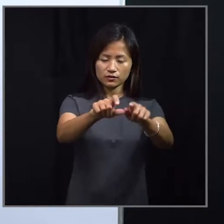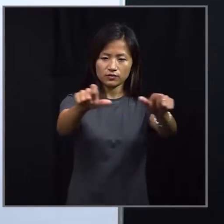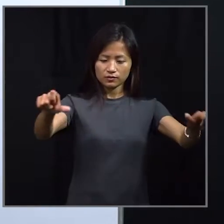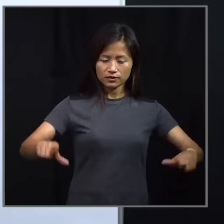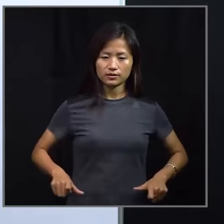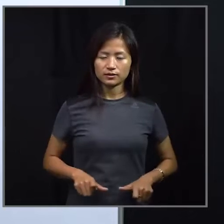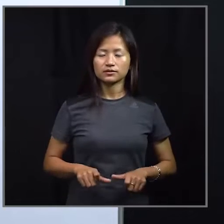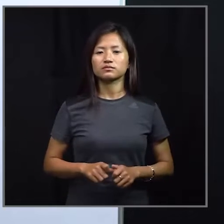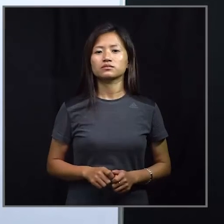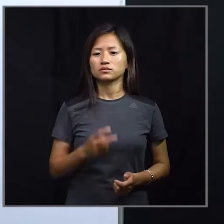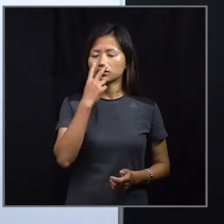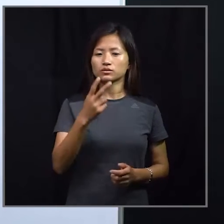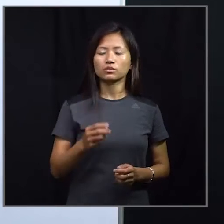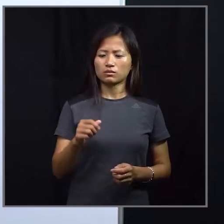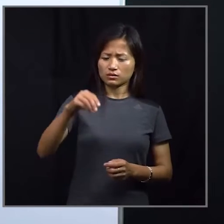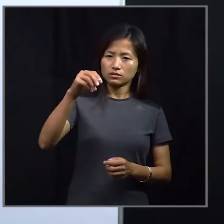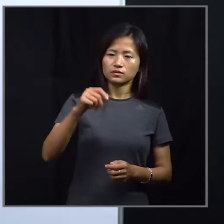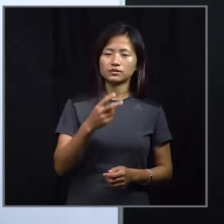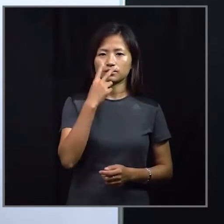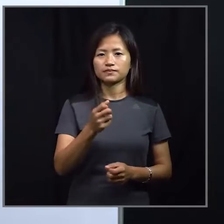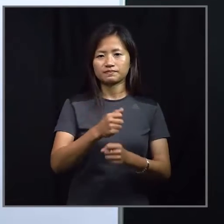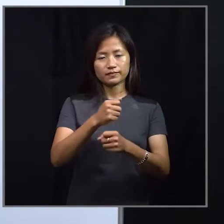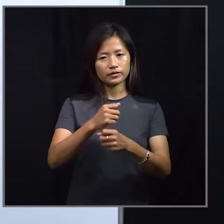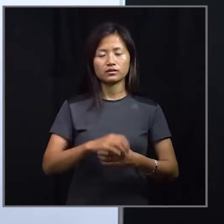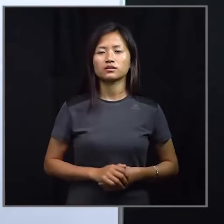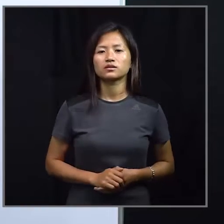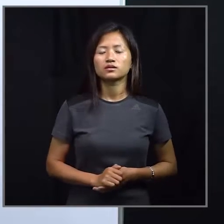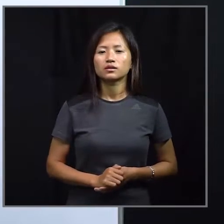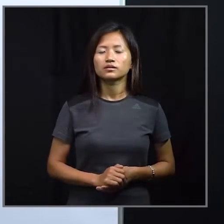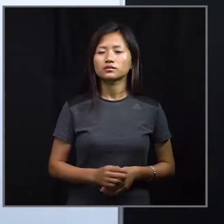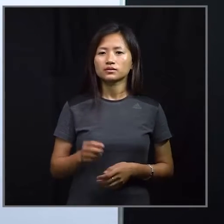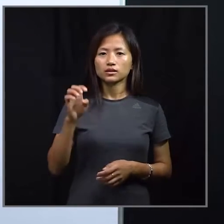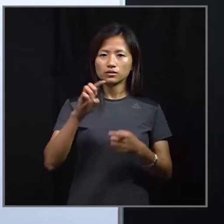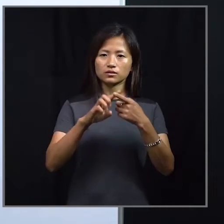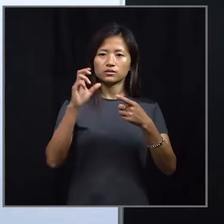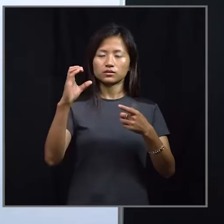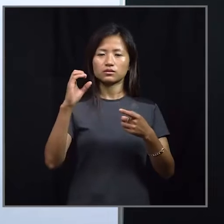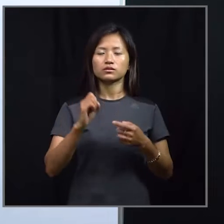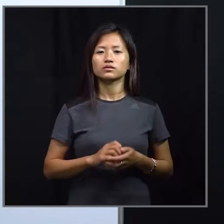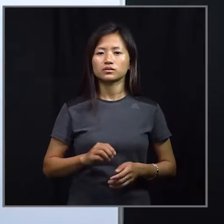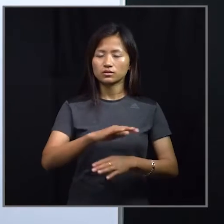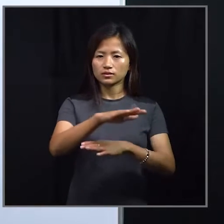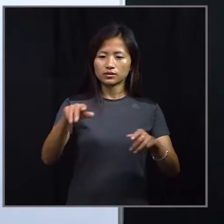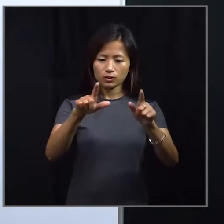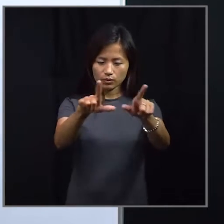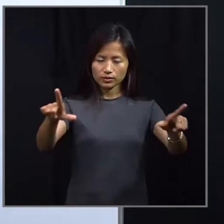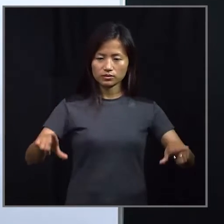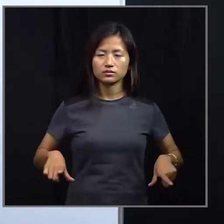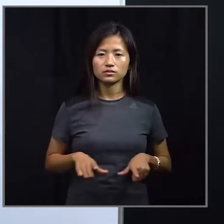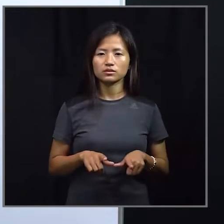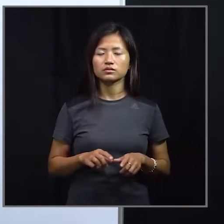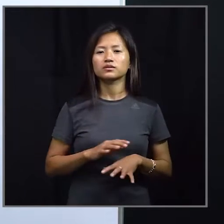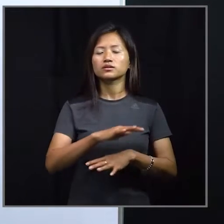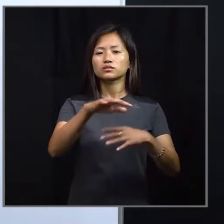soil that we are able to see. That's what we normally think in general. But in economics, when we say land, it includes all gifts of